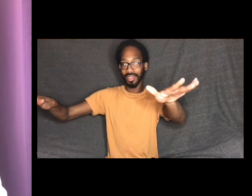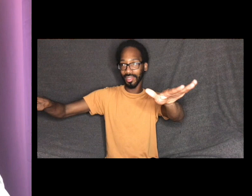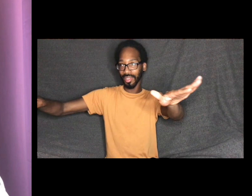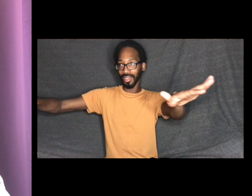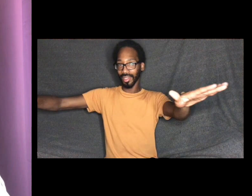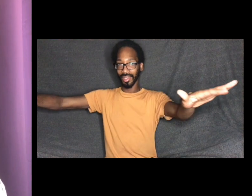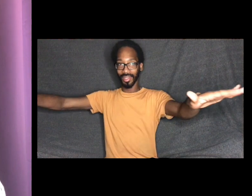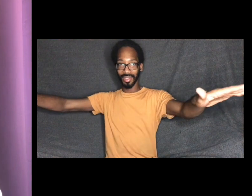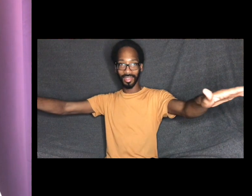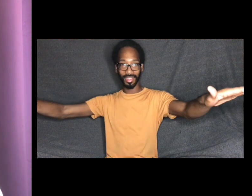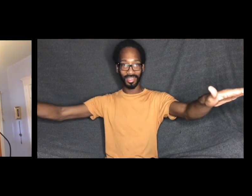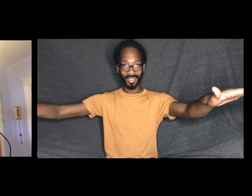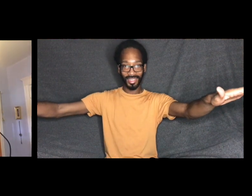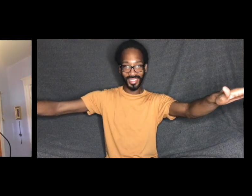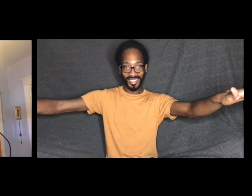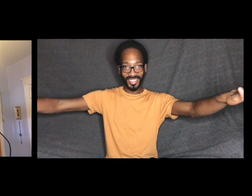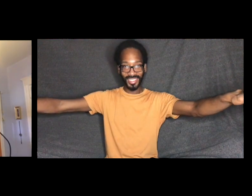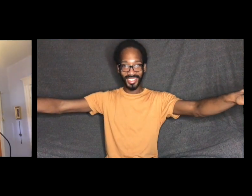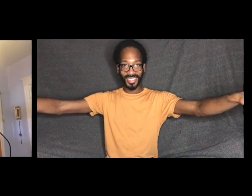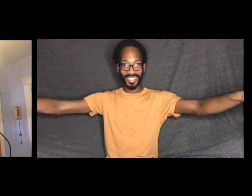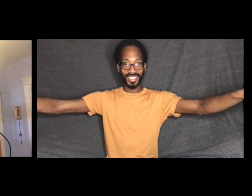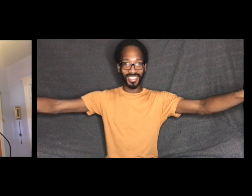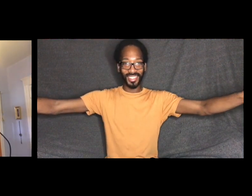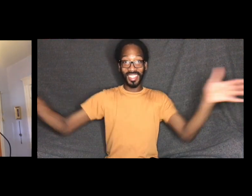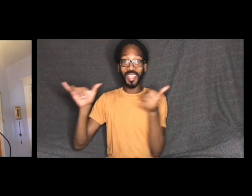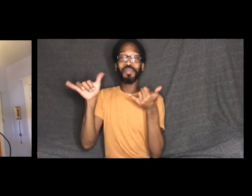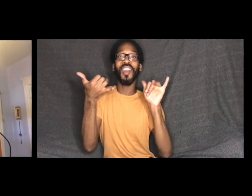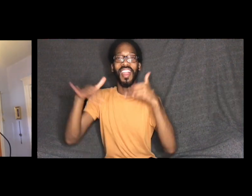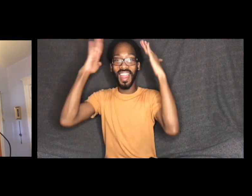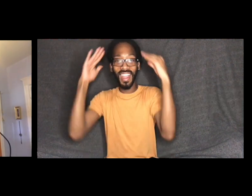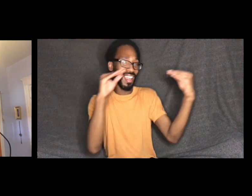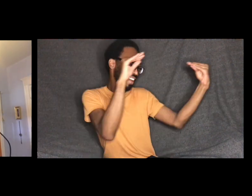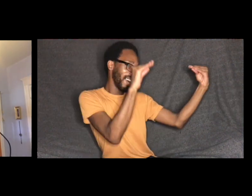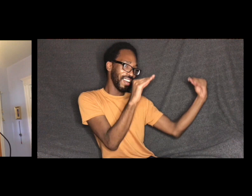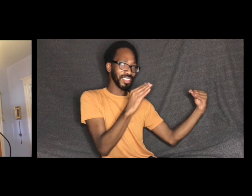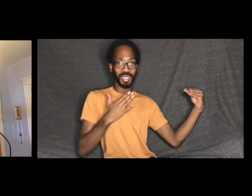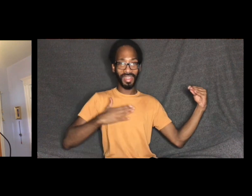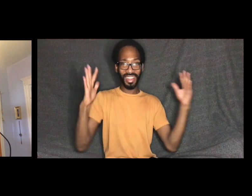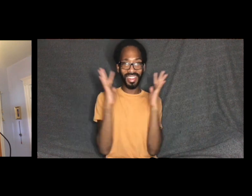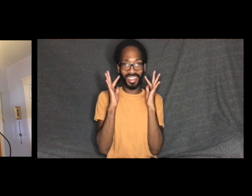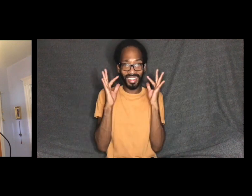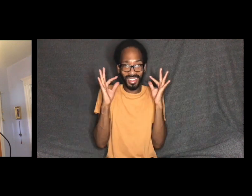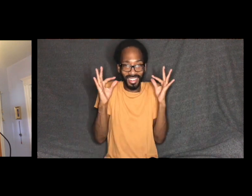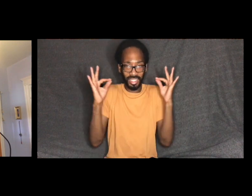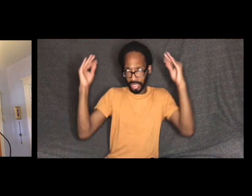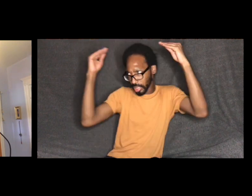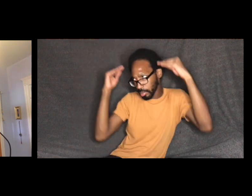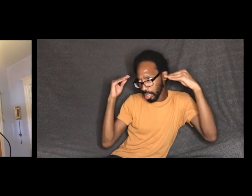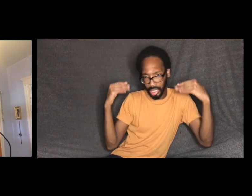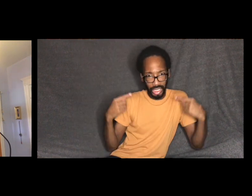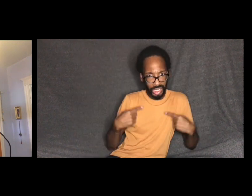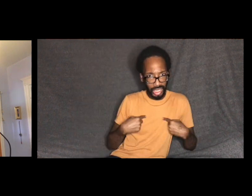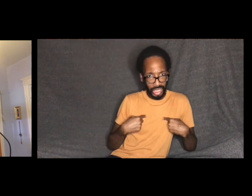mist. Oh look, I put a party hat on my cat. I thank my lucky stars